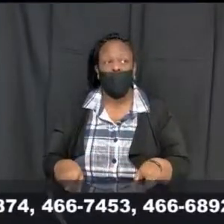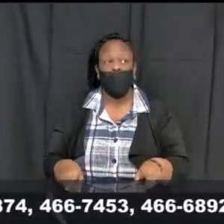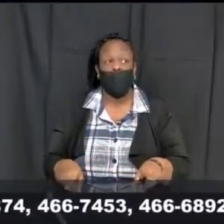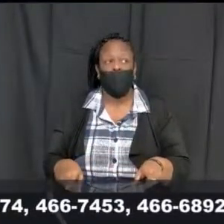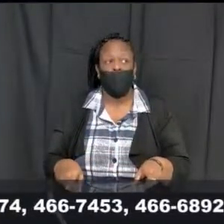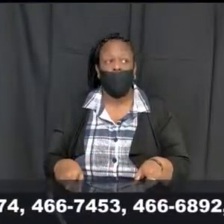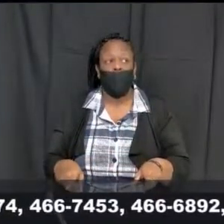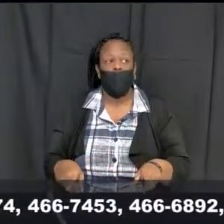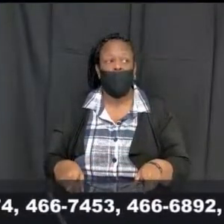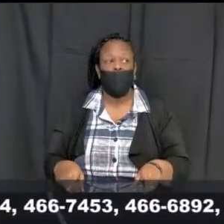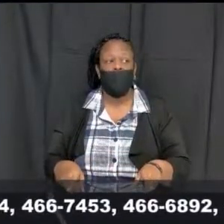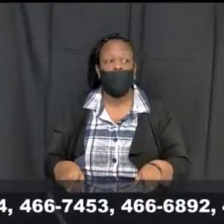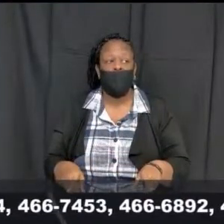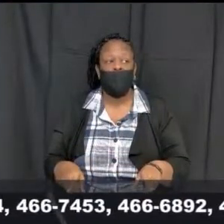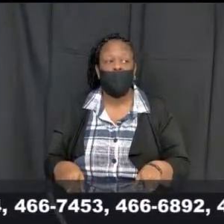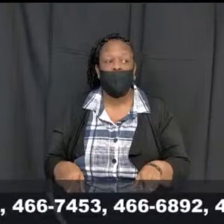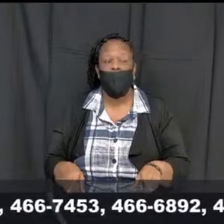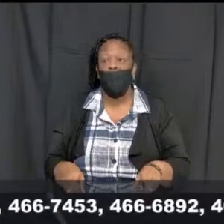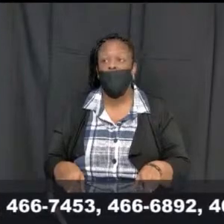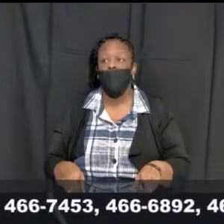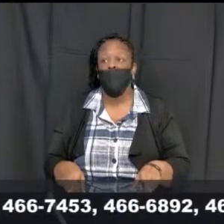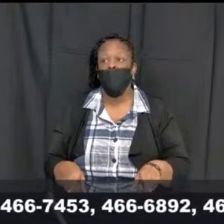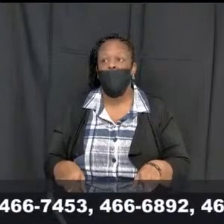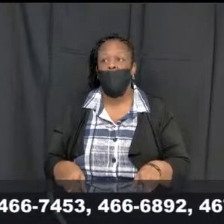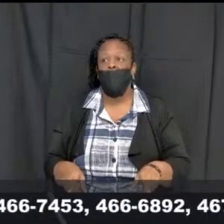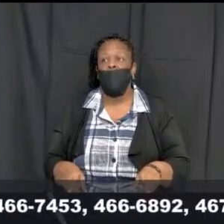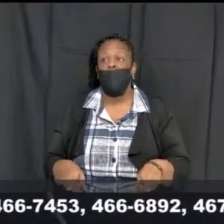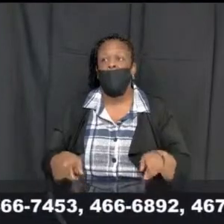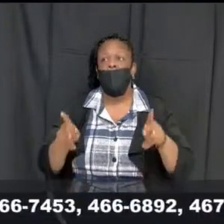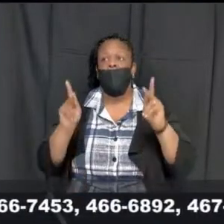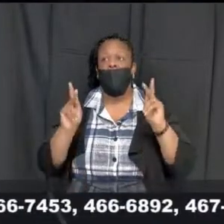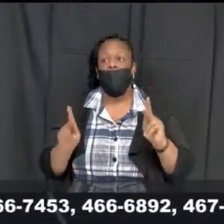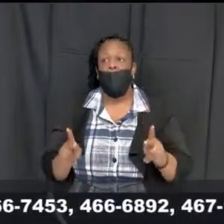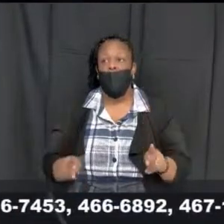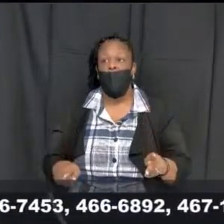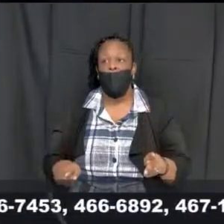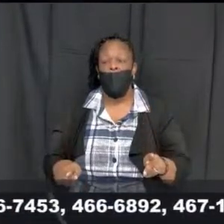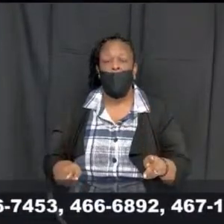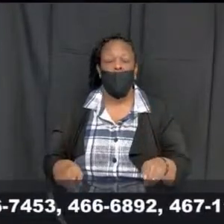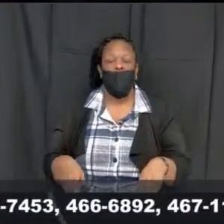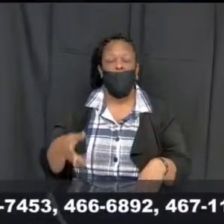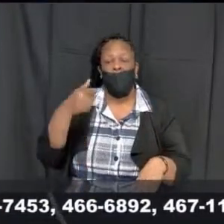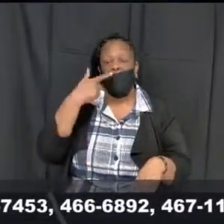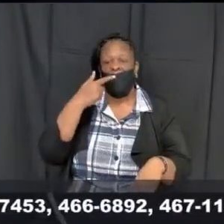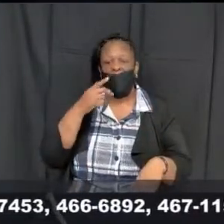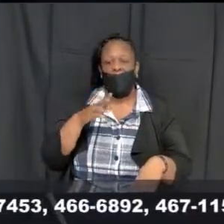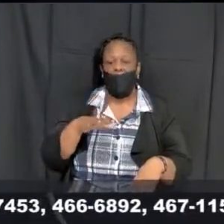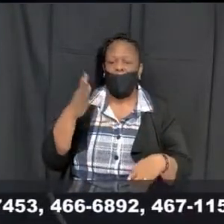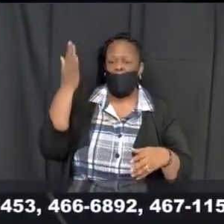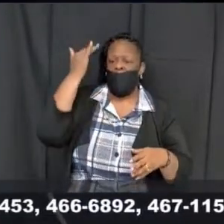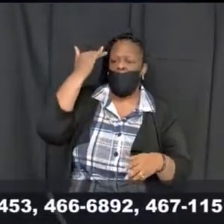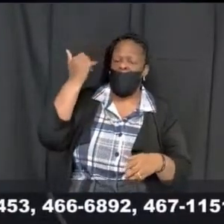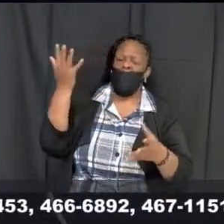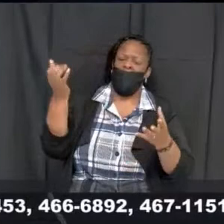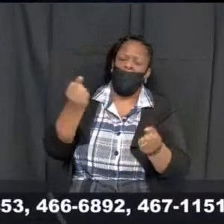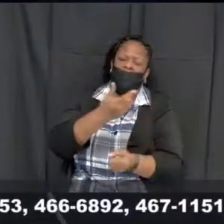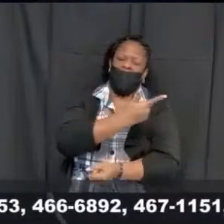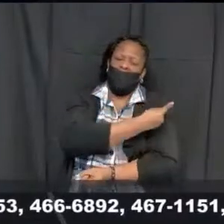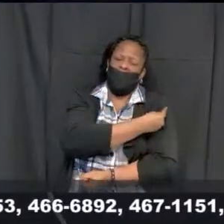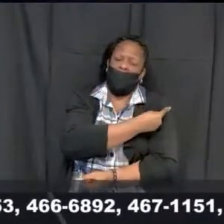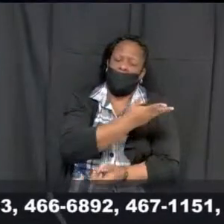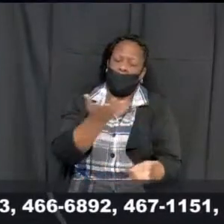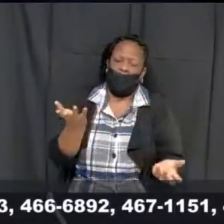being used, the success is being used basically to taunt that, why should I vaccinate? And I want to use the